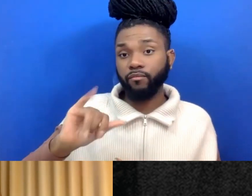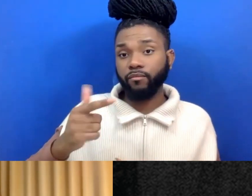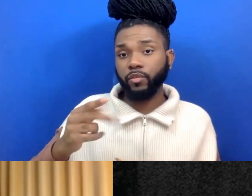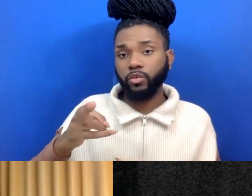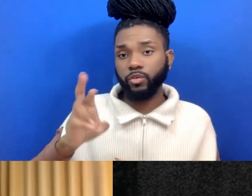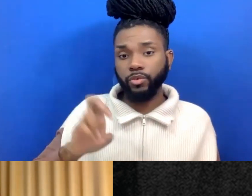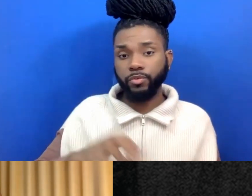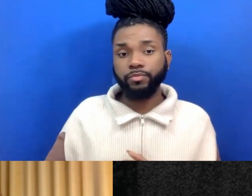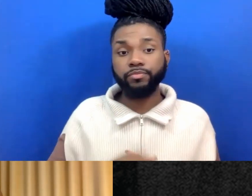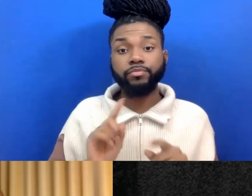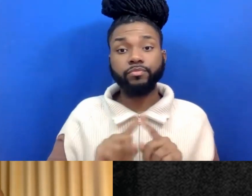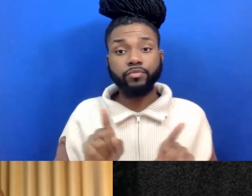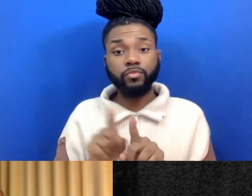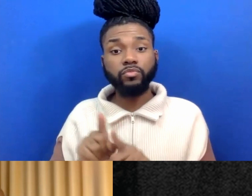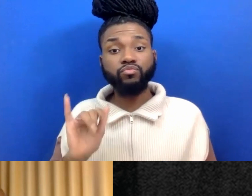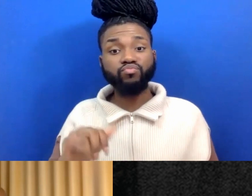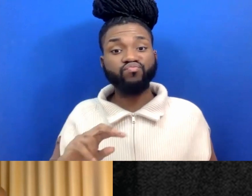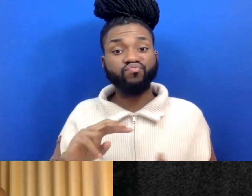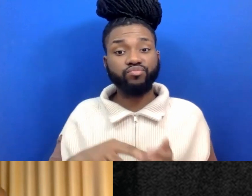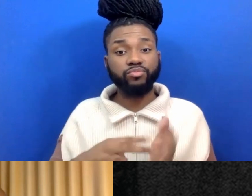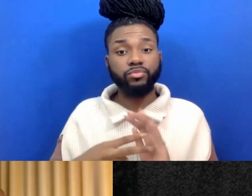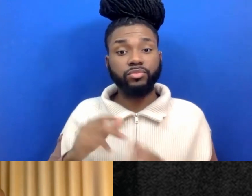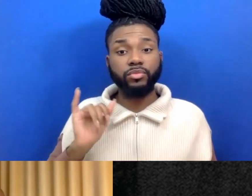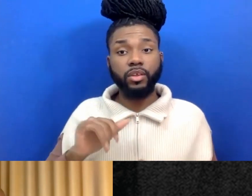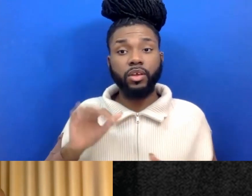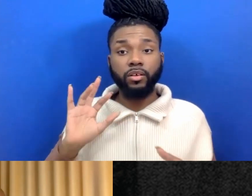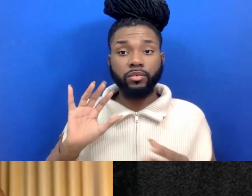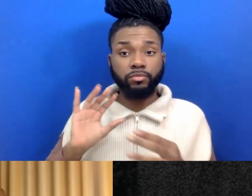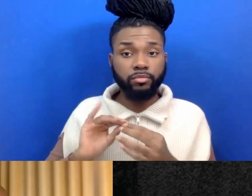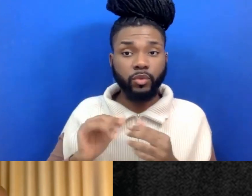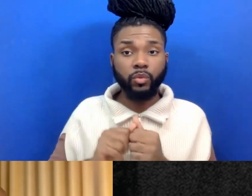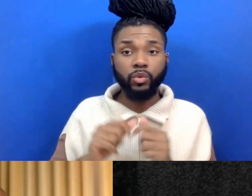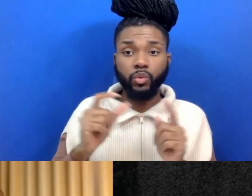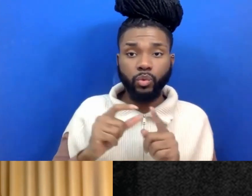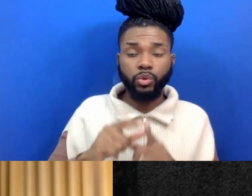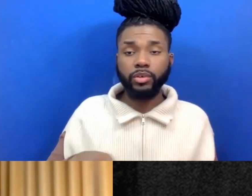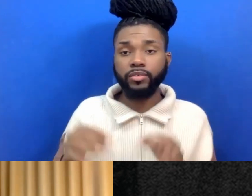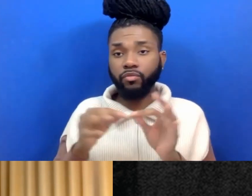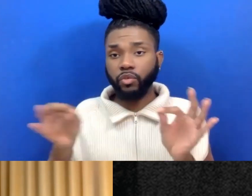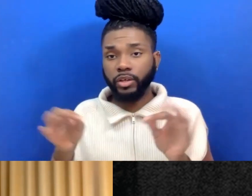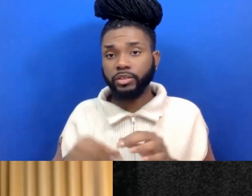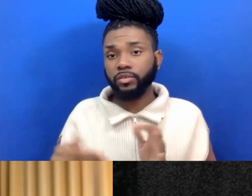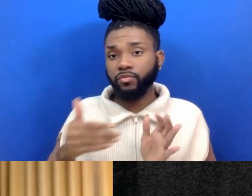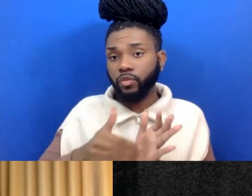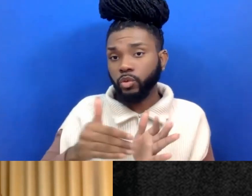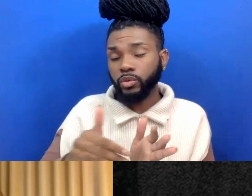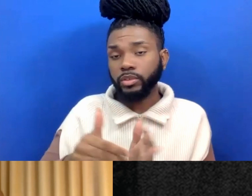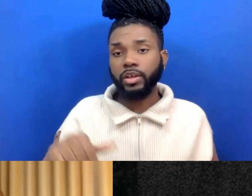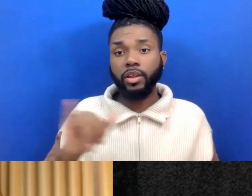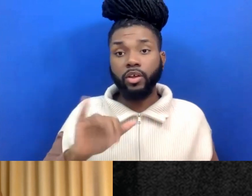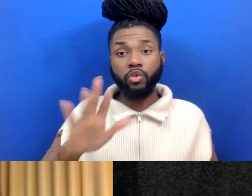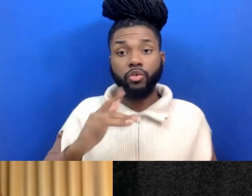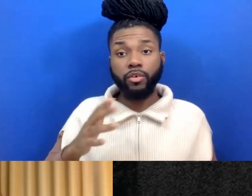Likewise, the meaning that accumulates to words, phrases, frequencies, like your father's humming,